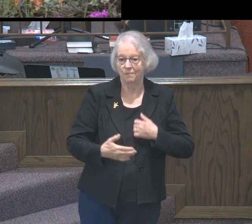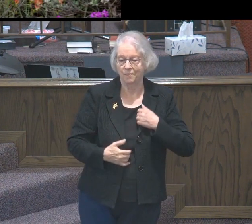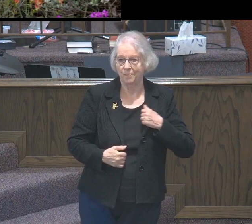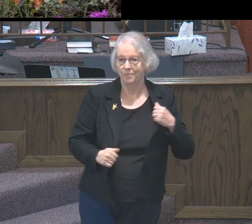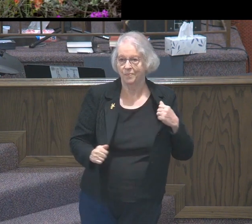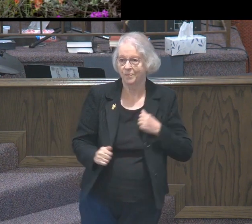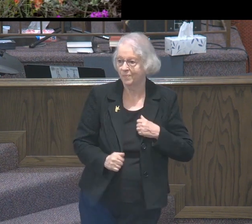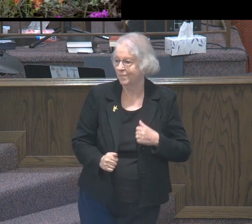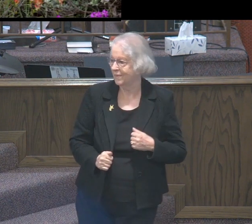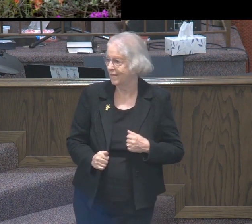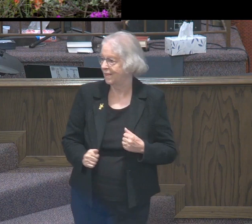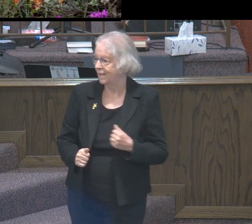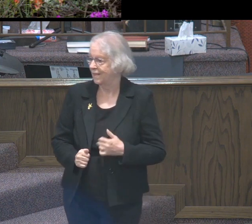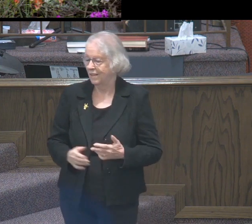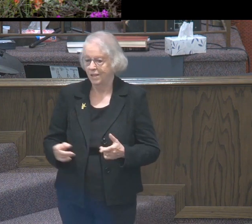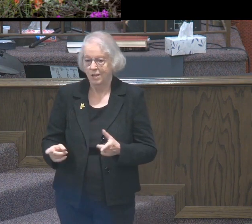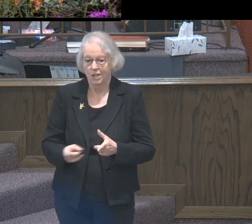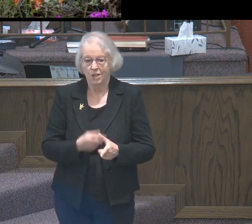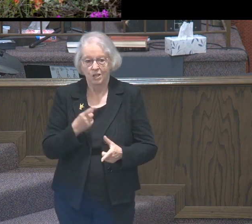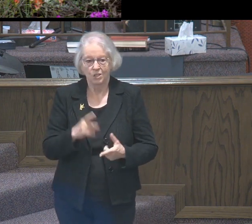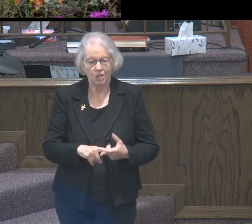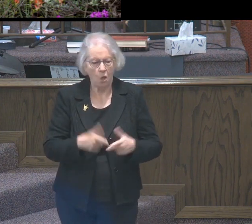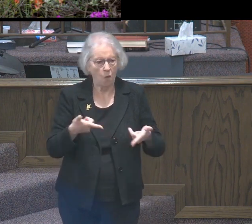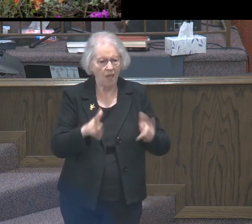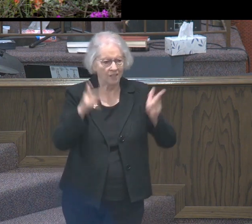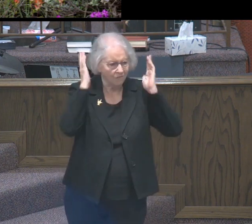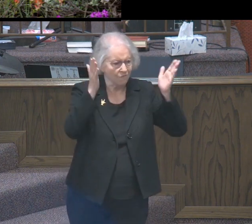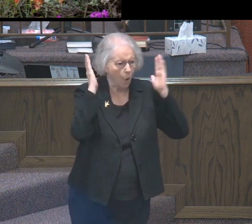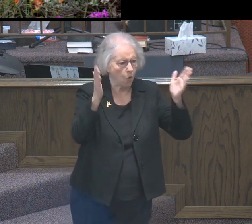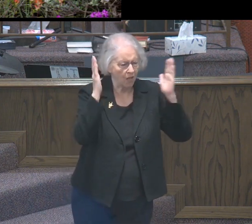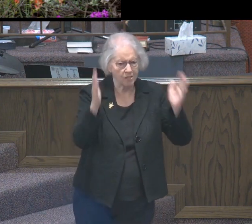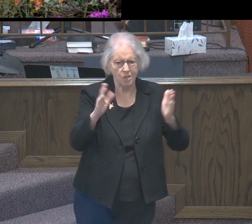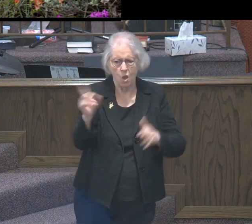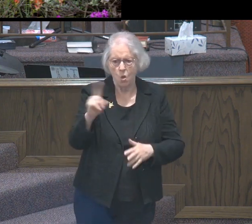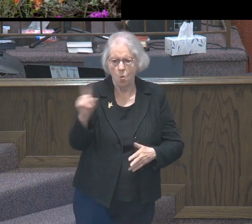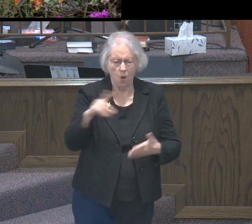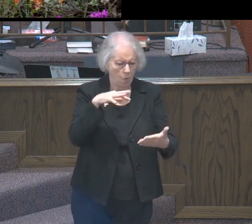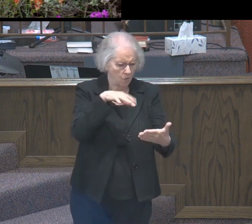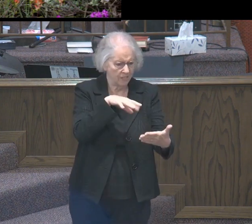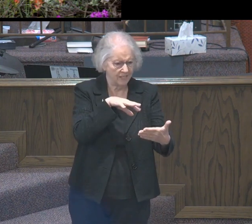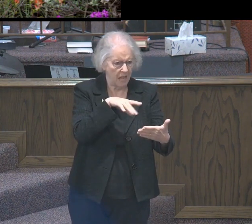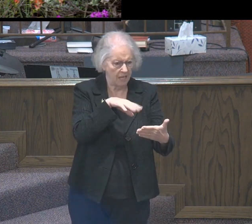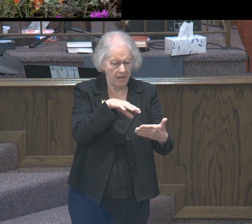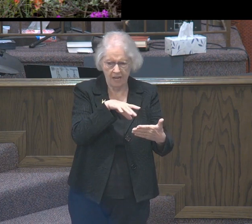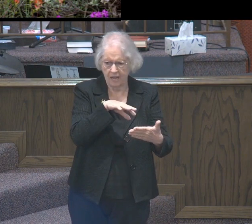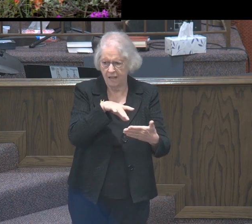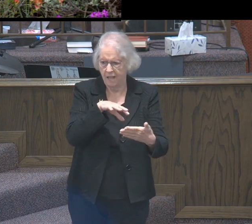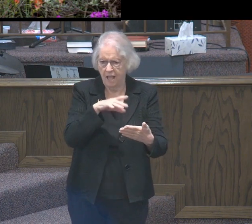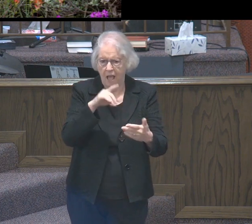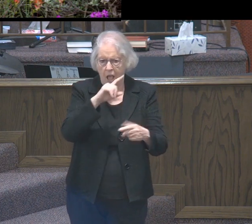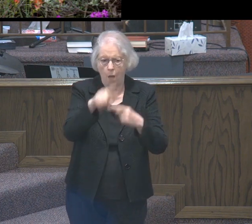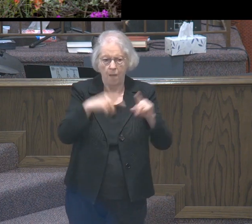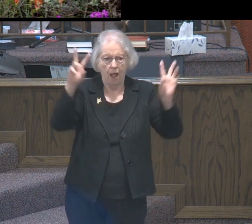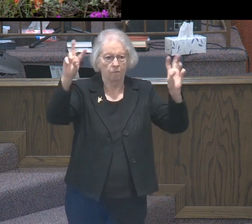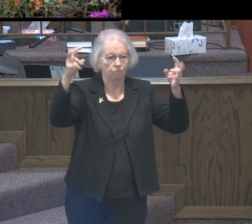Well, where are we in this Sermon on the Mount? And what does this time and this particular passage